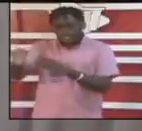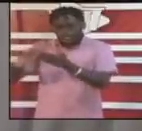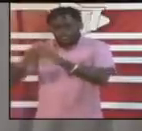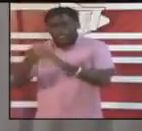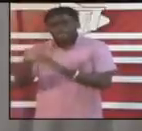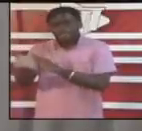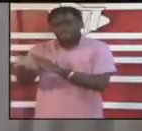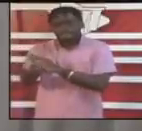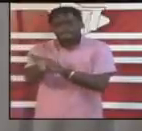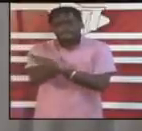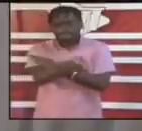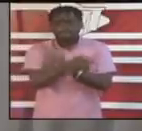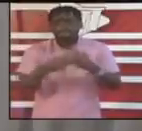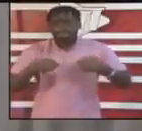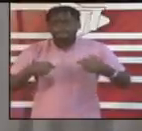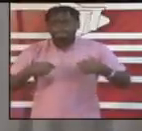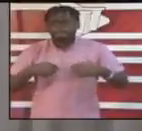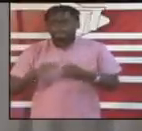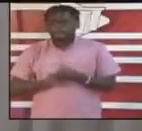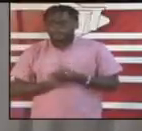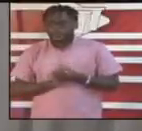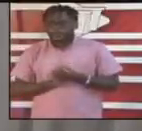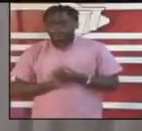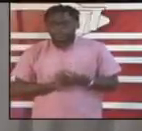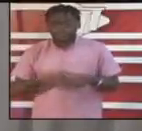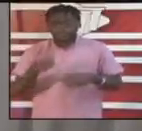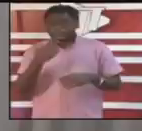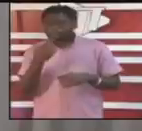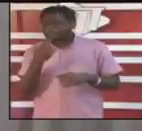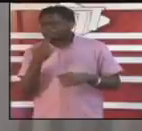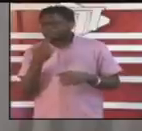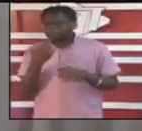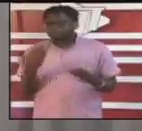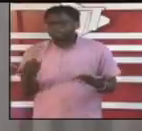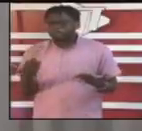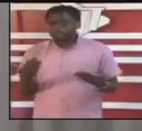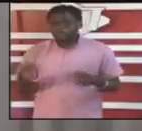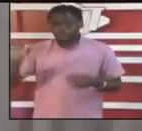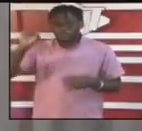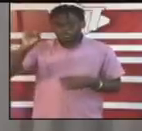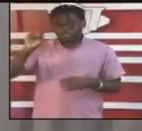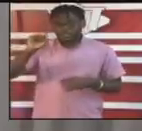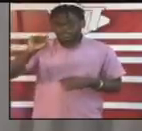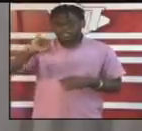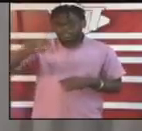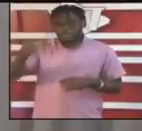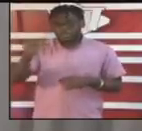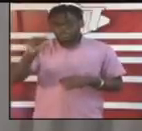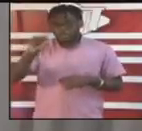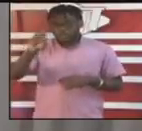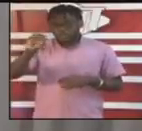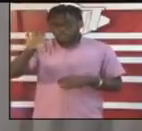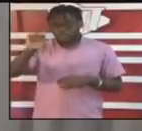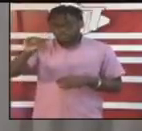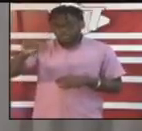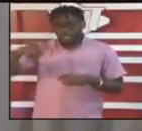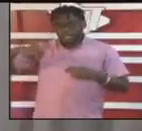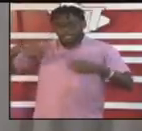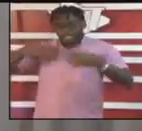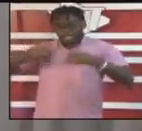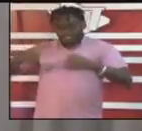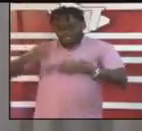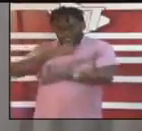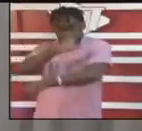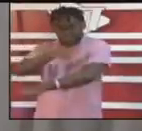been designated for COVID-19 community testing. These are the St. James Health Center within the St. George West District,